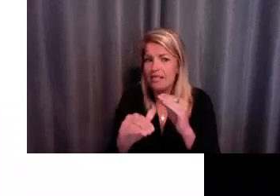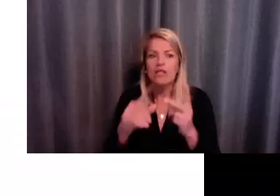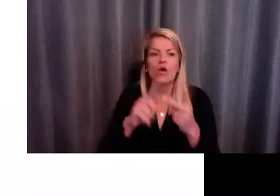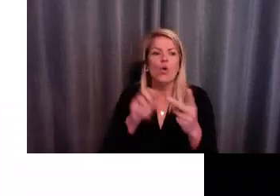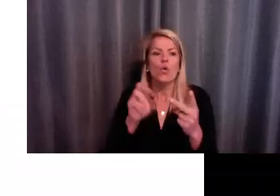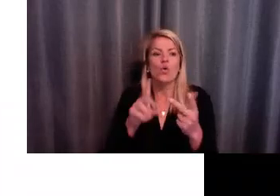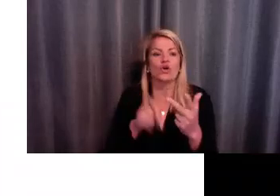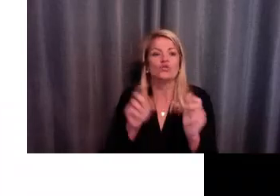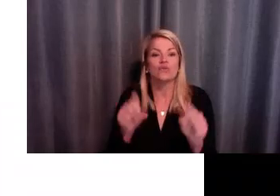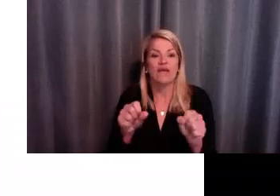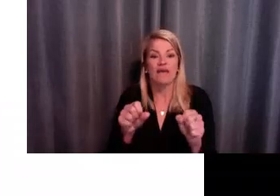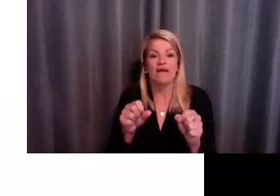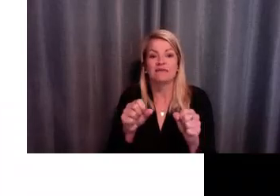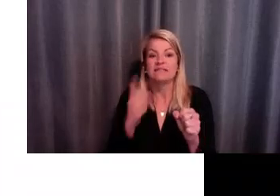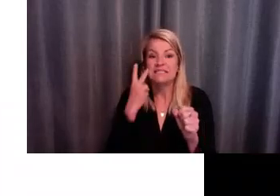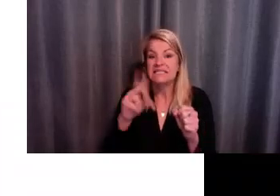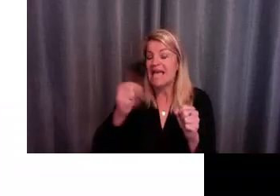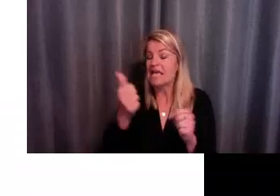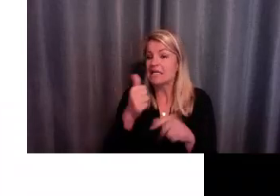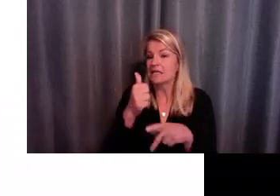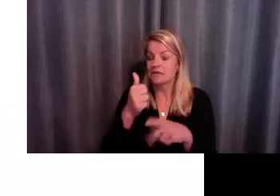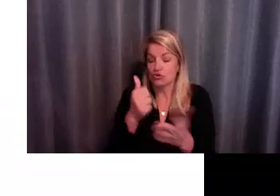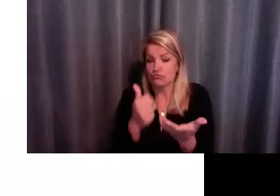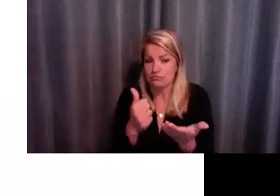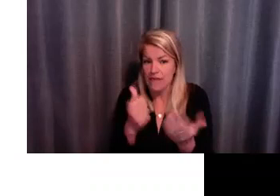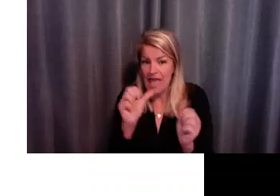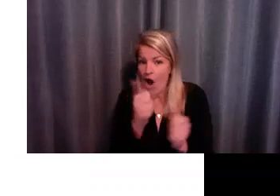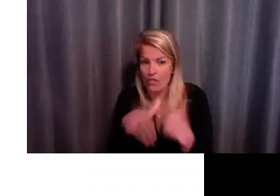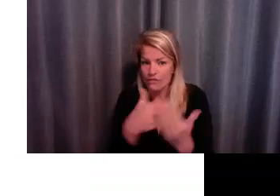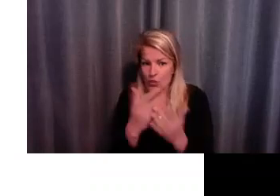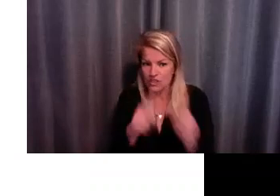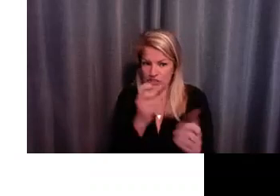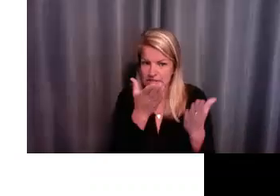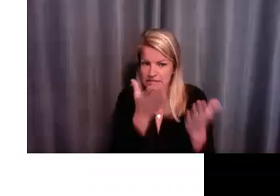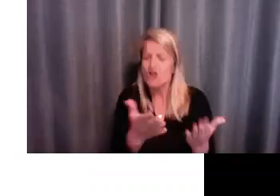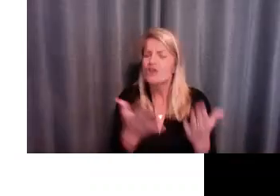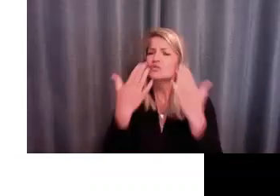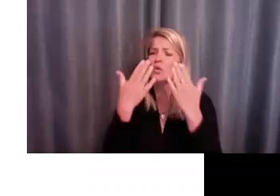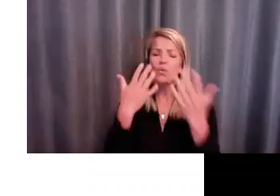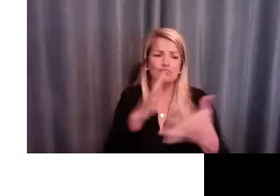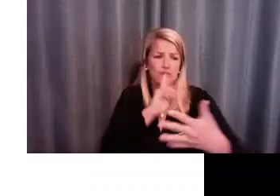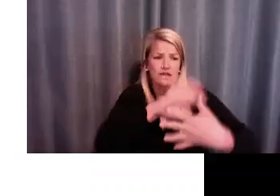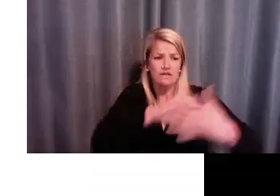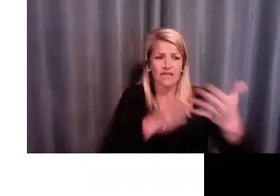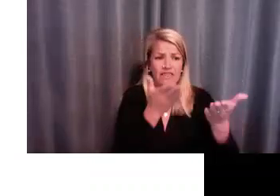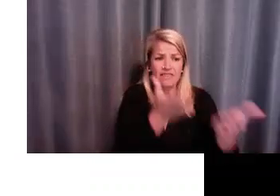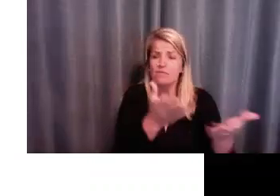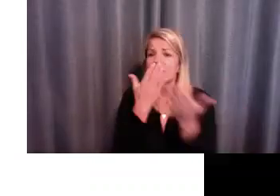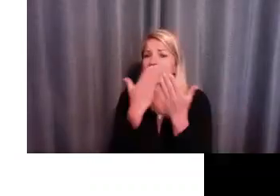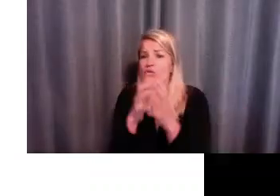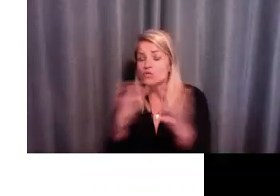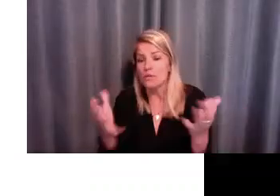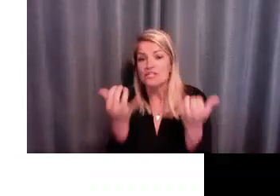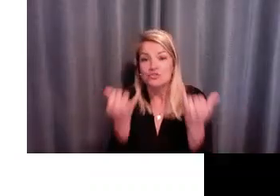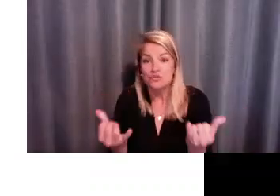kind of question that you may have. So thank you very much for all of you in your participation, and I will hand over to Carly